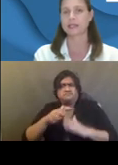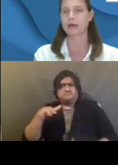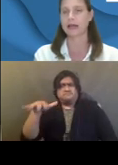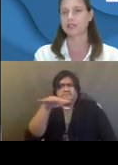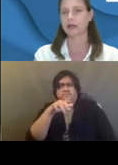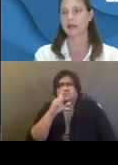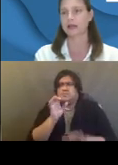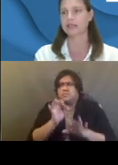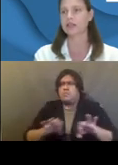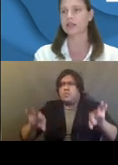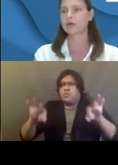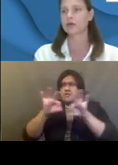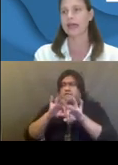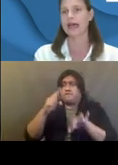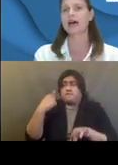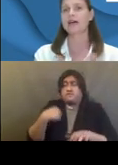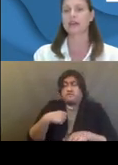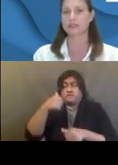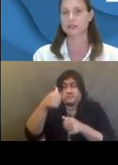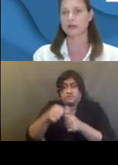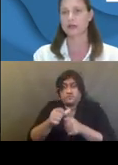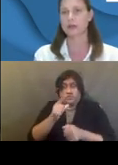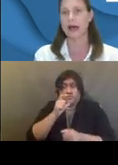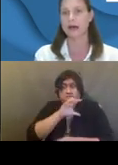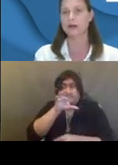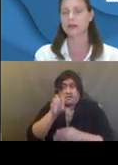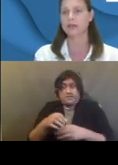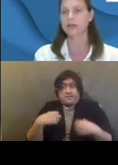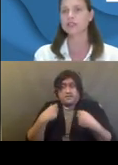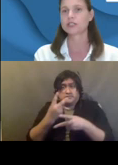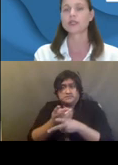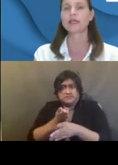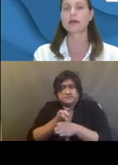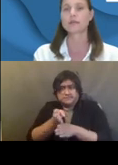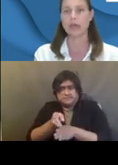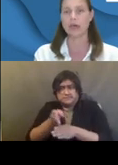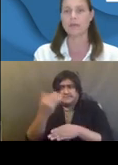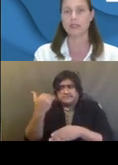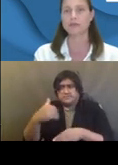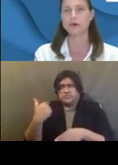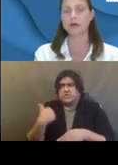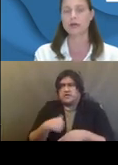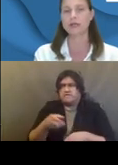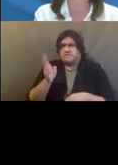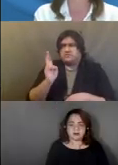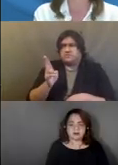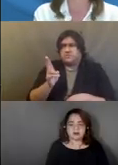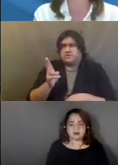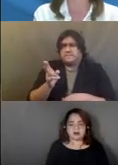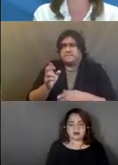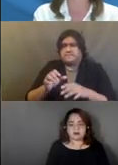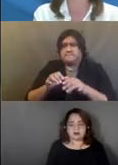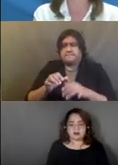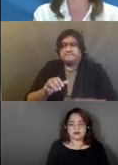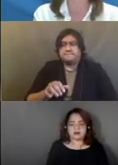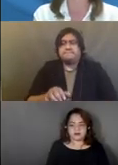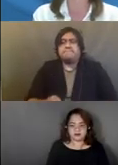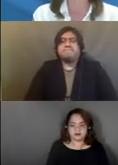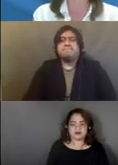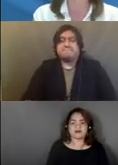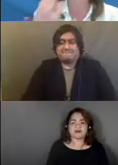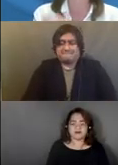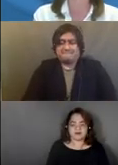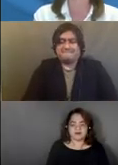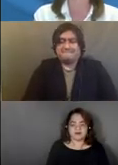keep this in mind, because we have a historical pattern to really make amends for. And we need to keep in